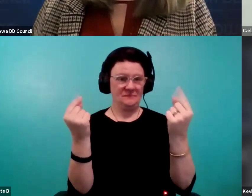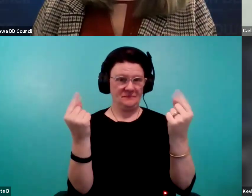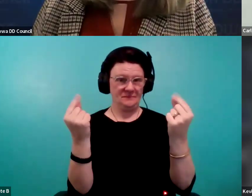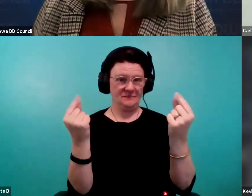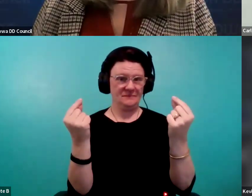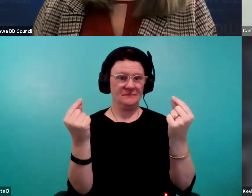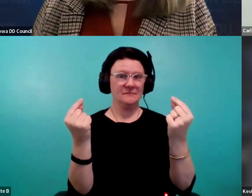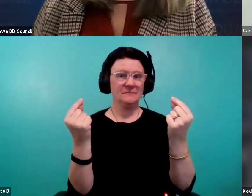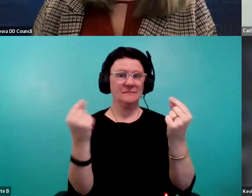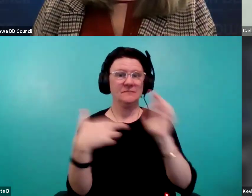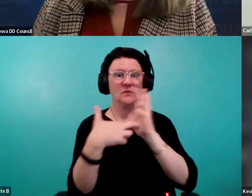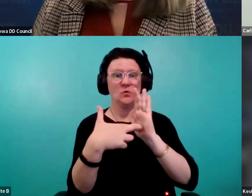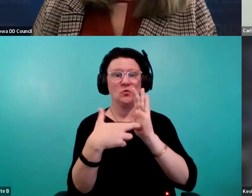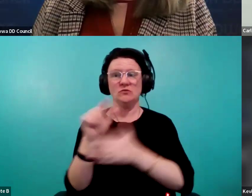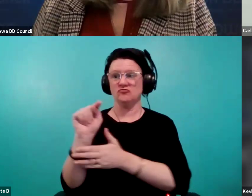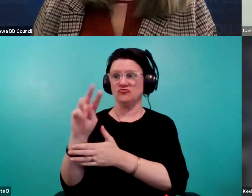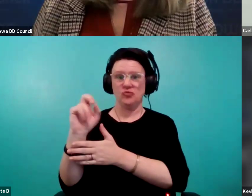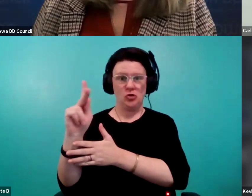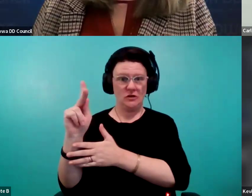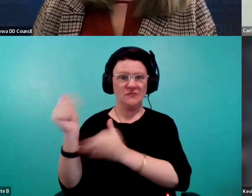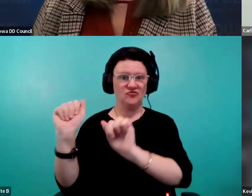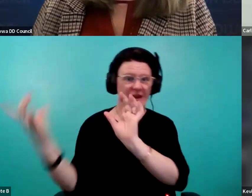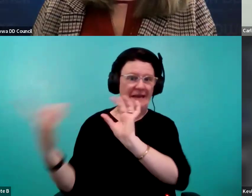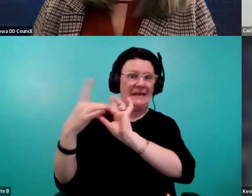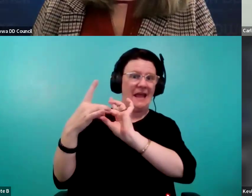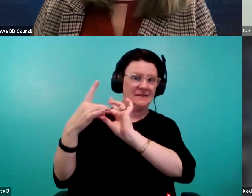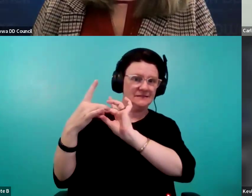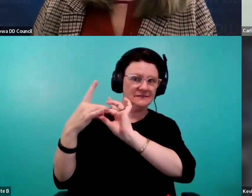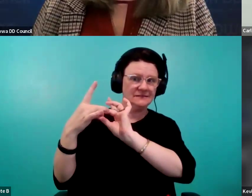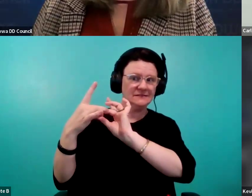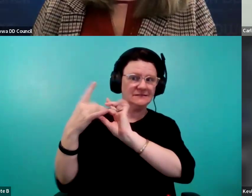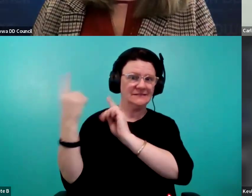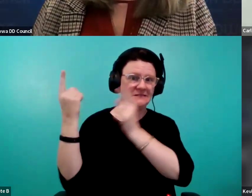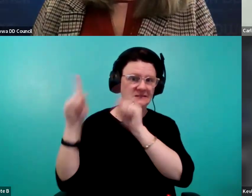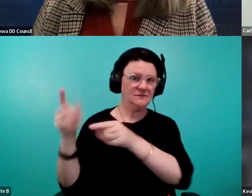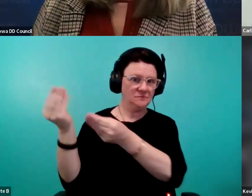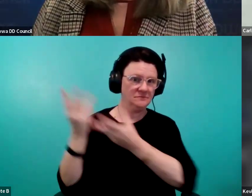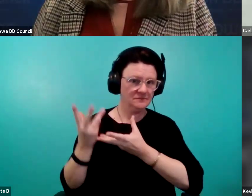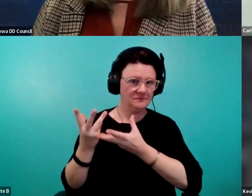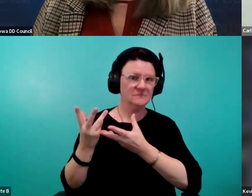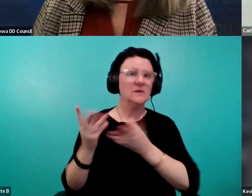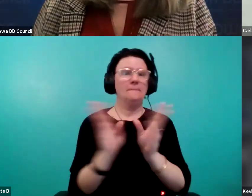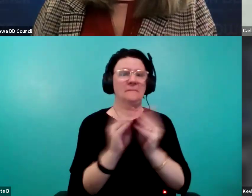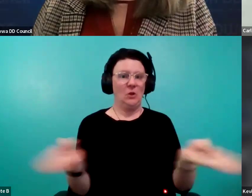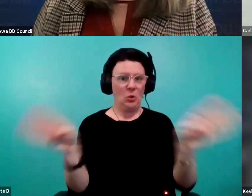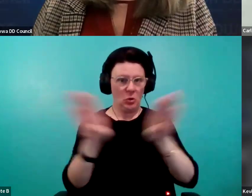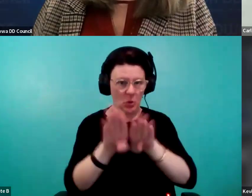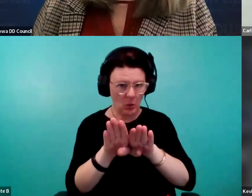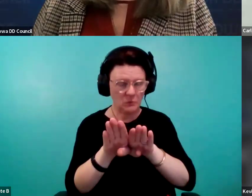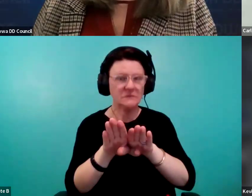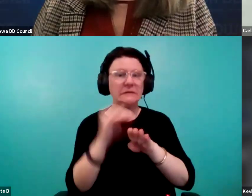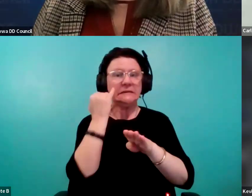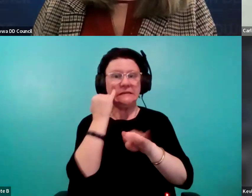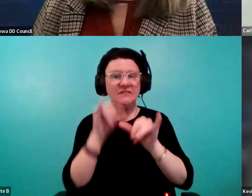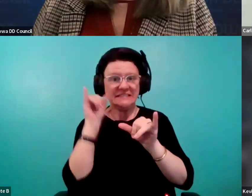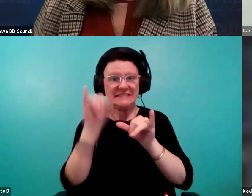because Representative Turk is trying to connect and he had some things he wanted to share, we'll close this meeting. But if you want